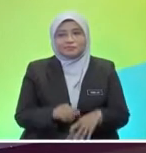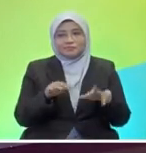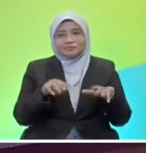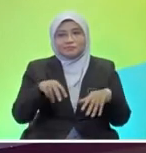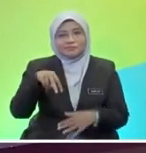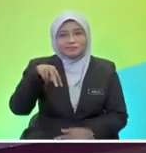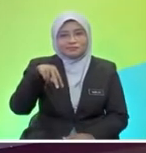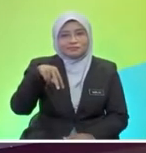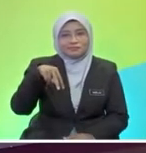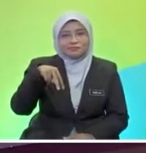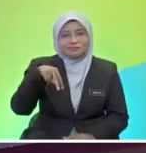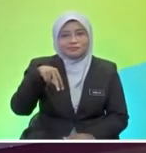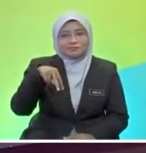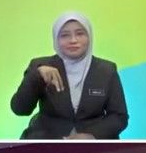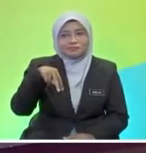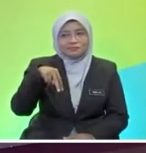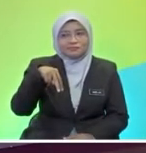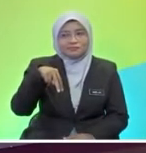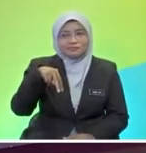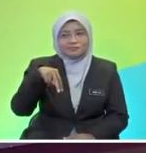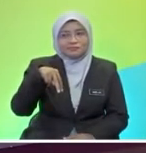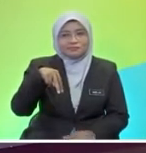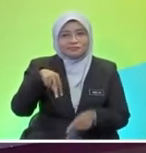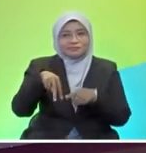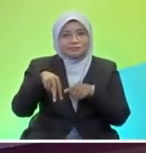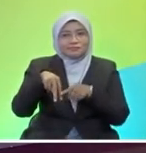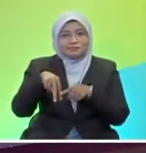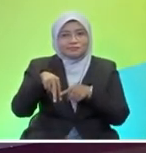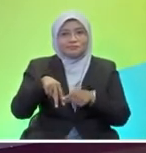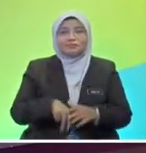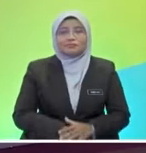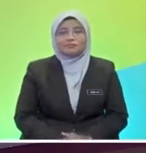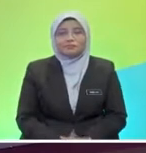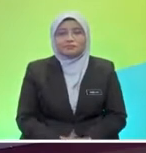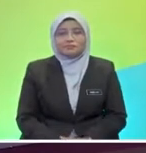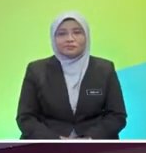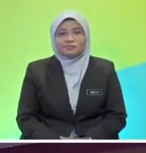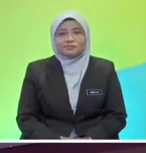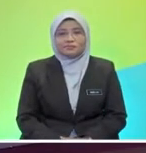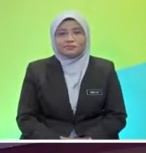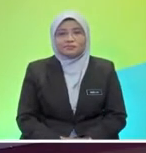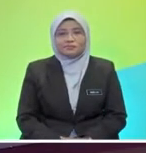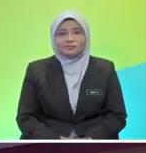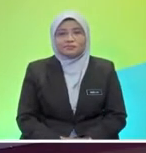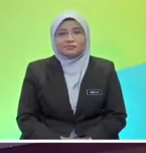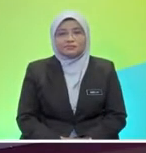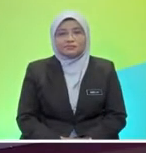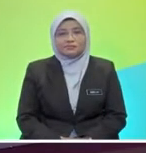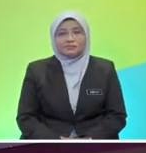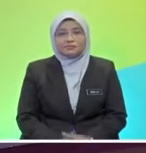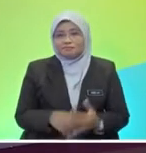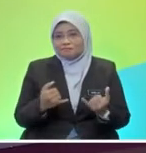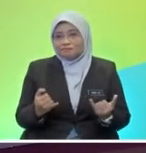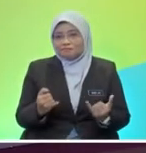are the fingers on our feet. Okay. Okay. Okay. So Shafika, mm-hmm. now I want